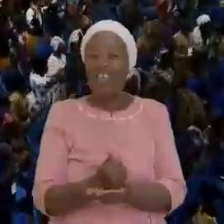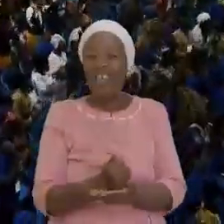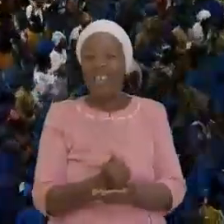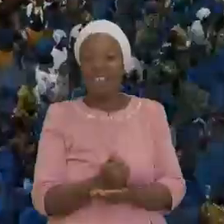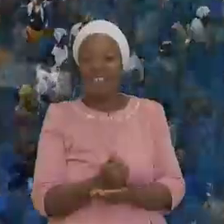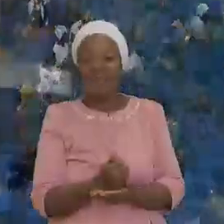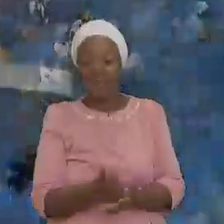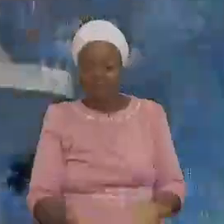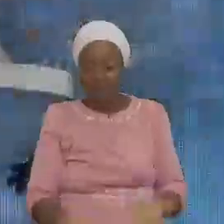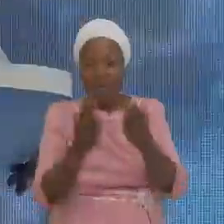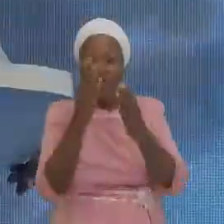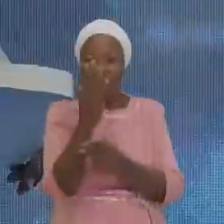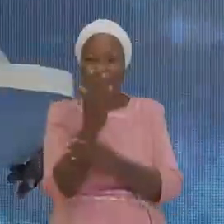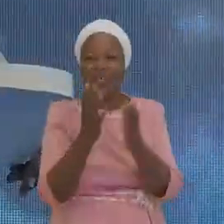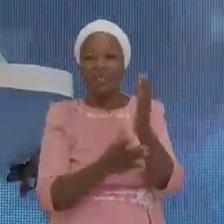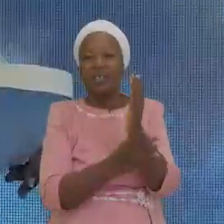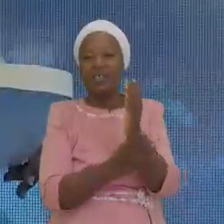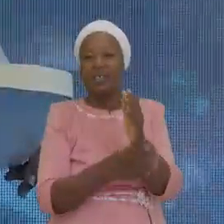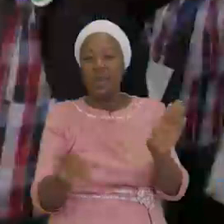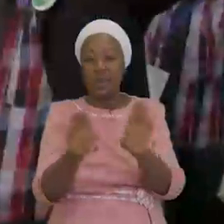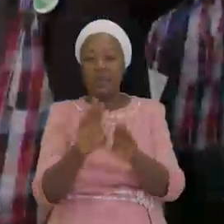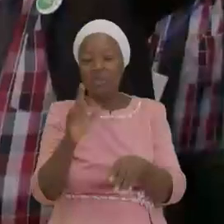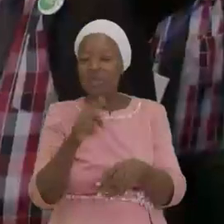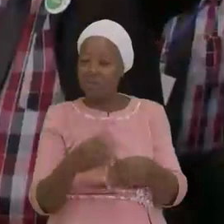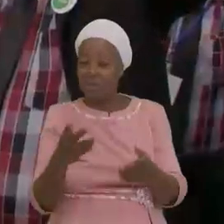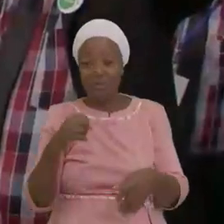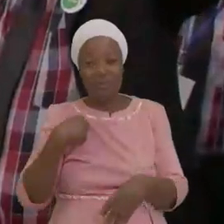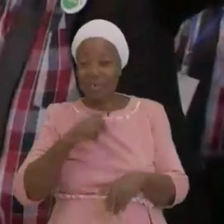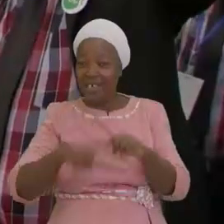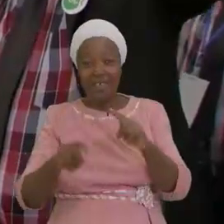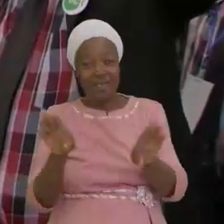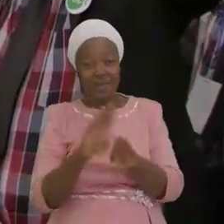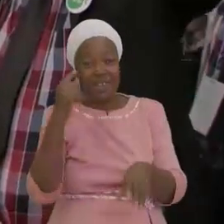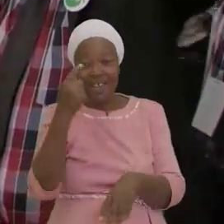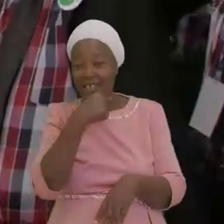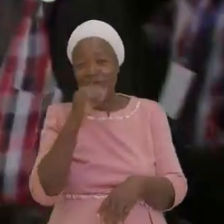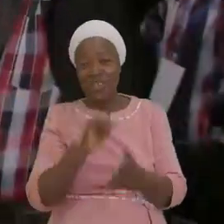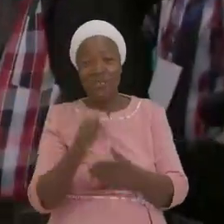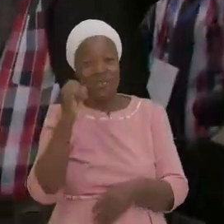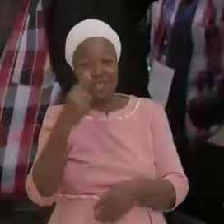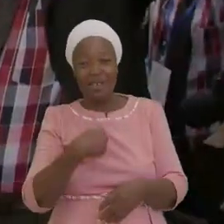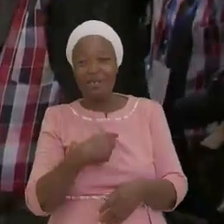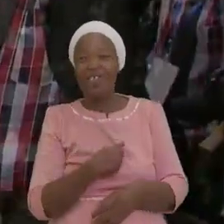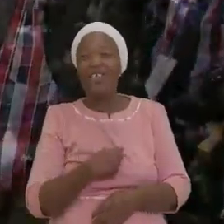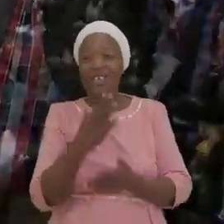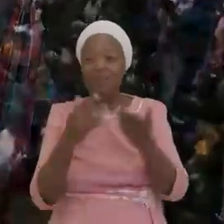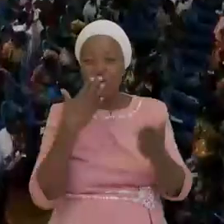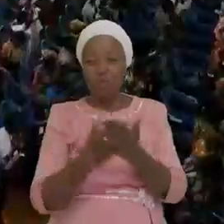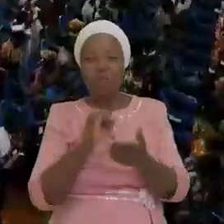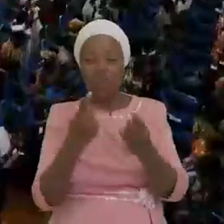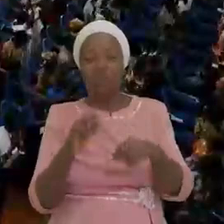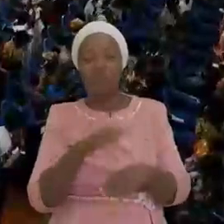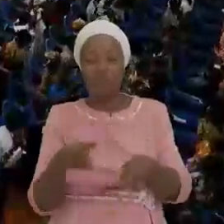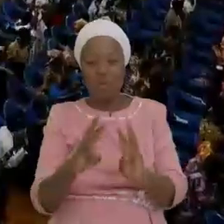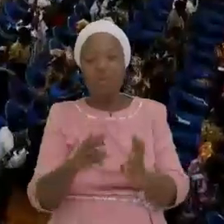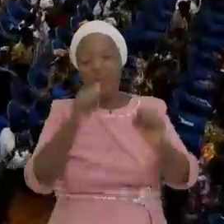Raise up your hand. Close your eyes. Something good is coming your way. Father, we thank